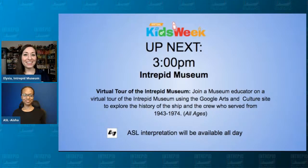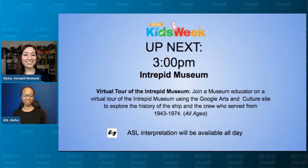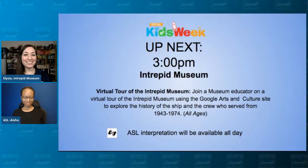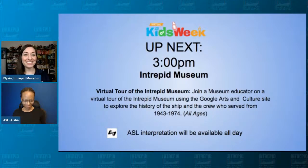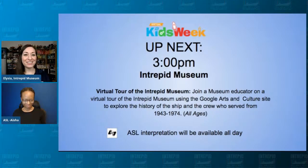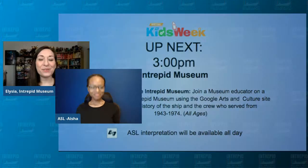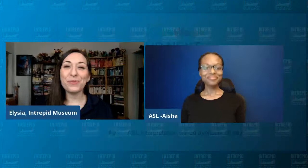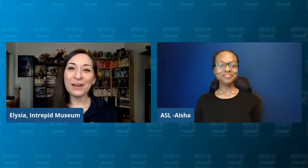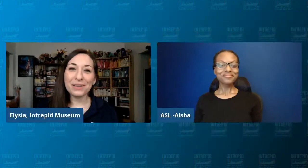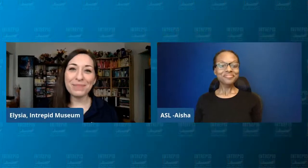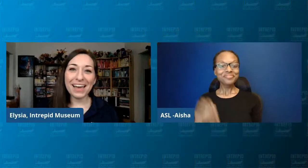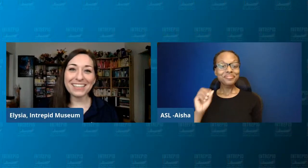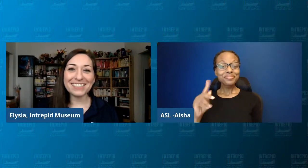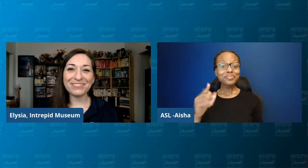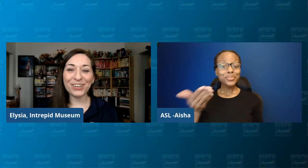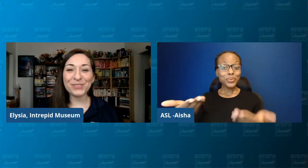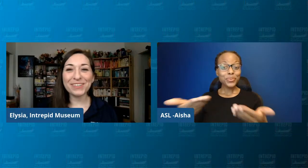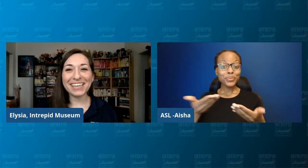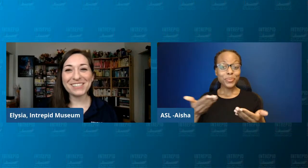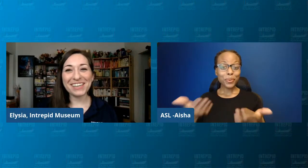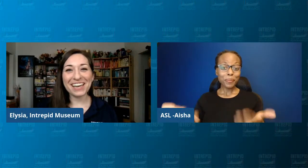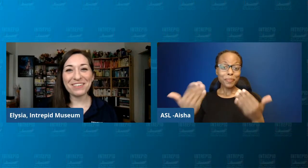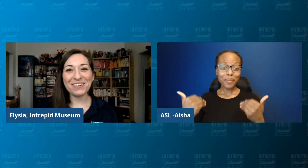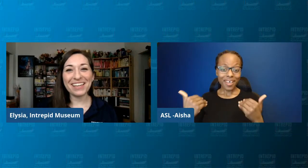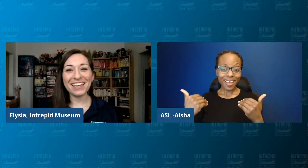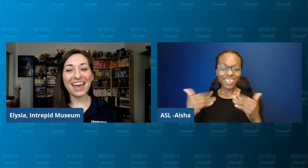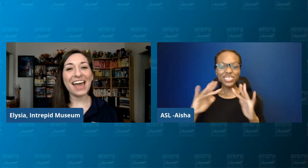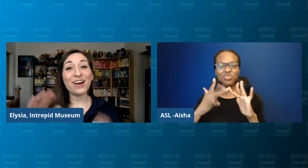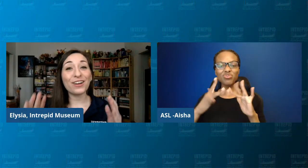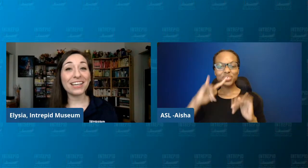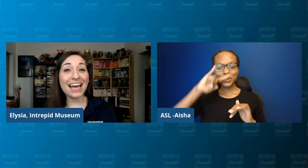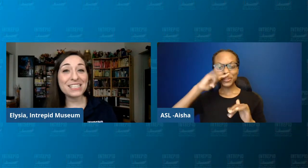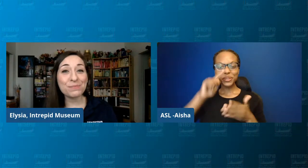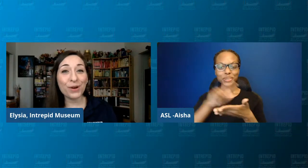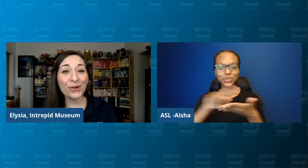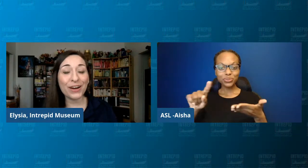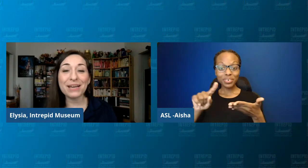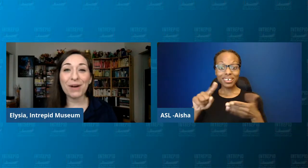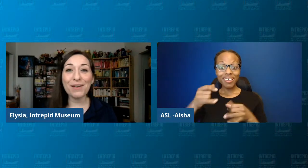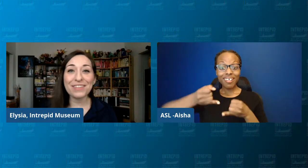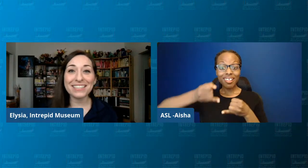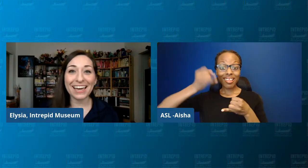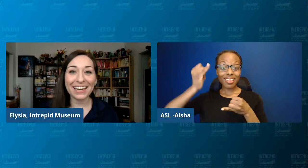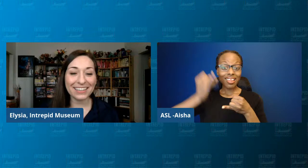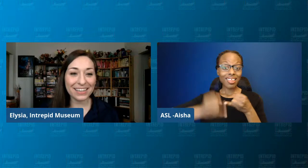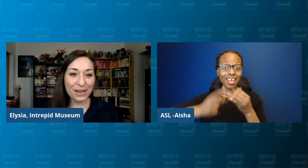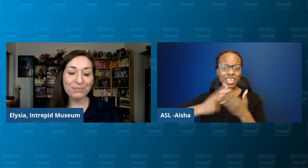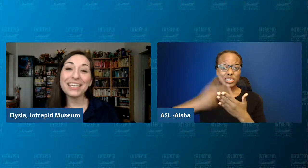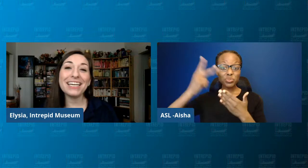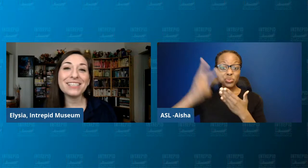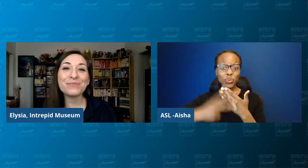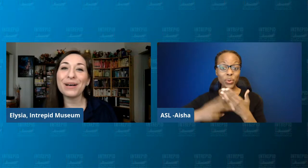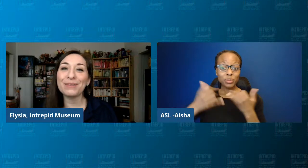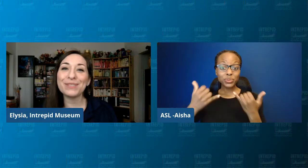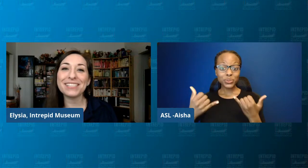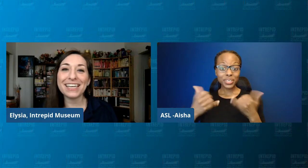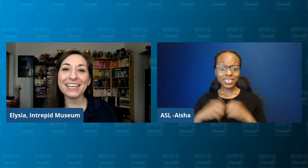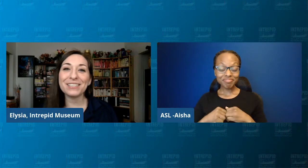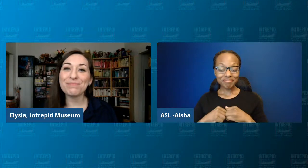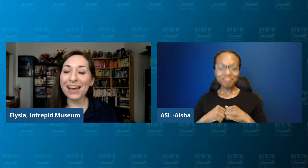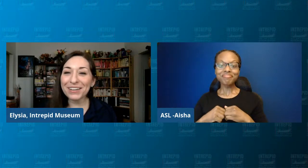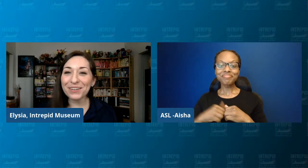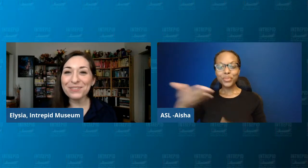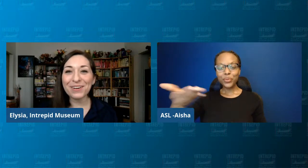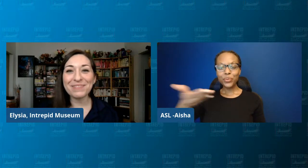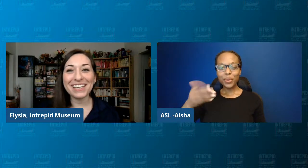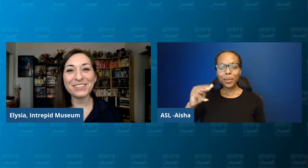All right. So welcome back to Virtual Kids Week, everyone. And our last program of the day. Please welcome to the